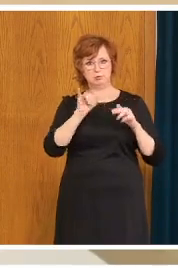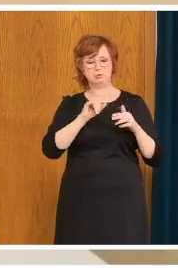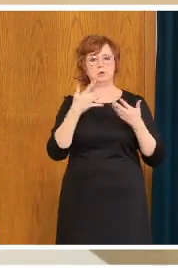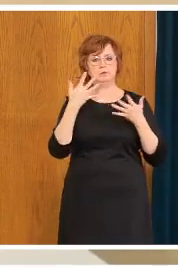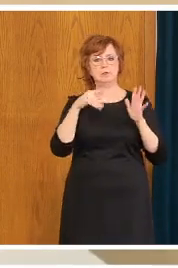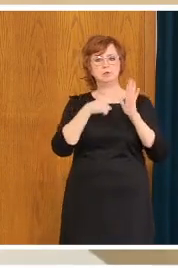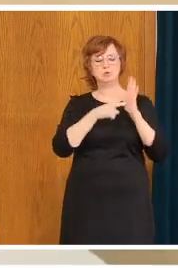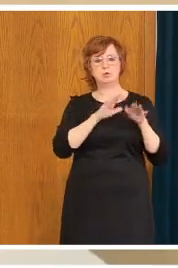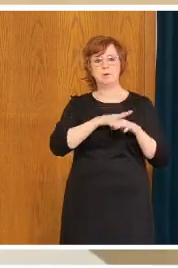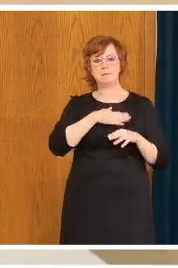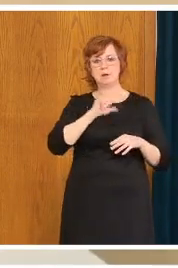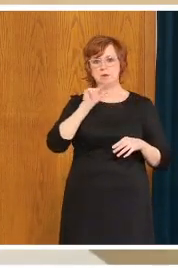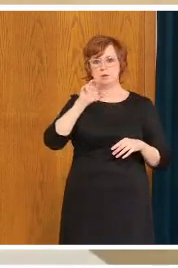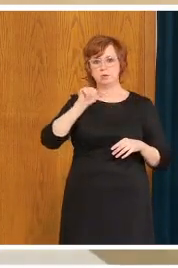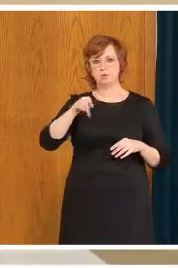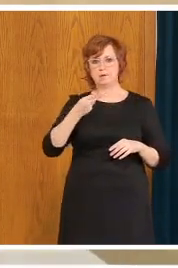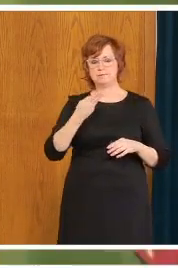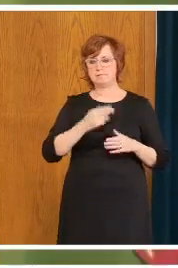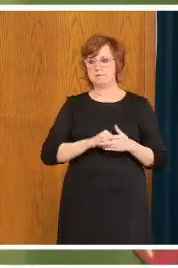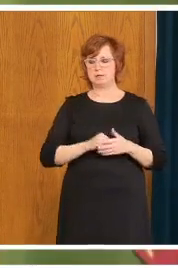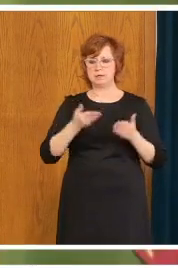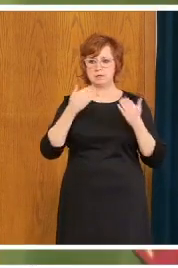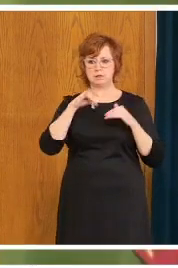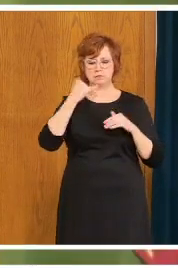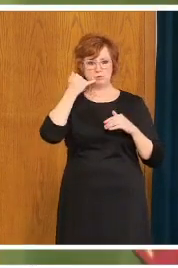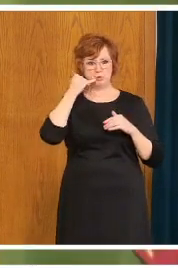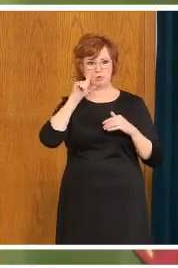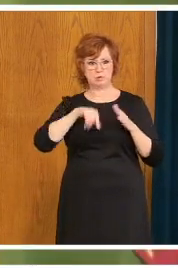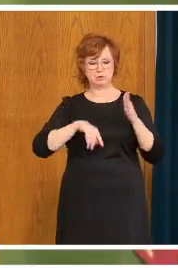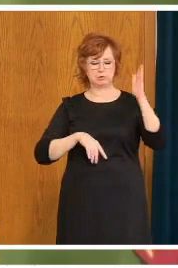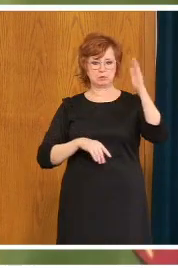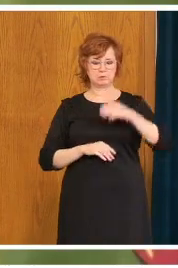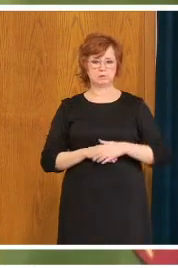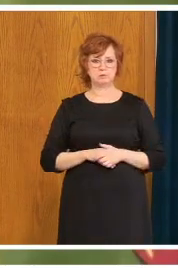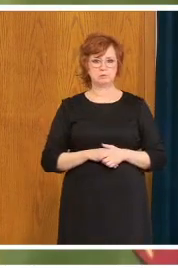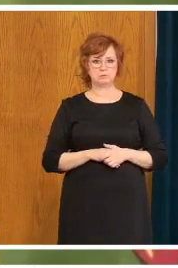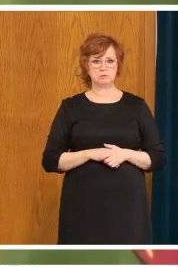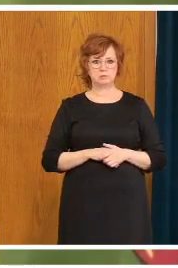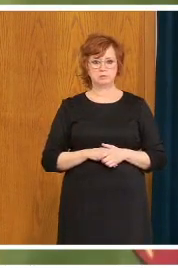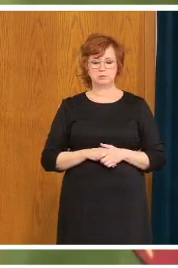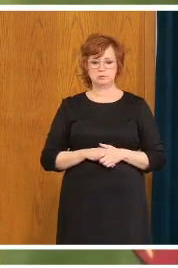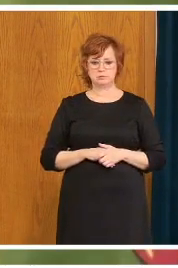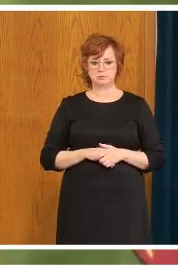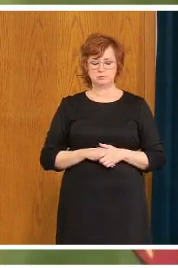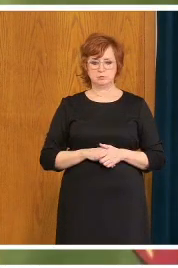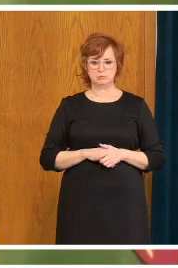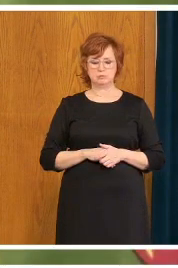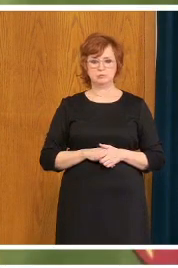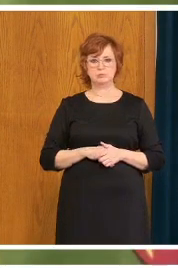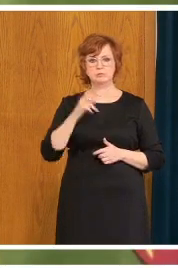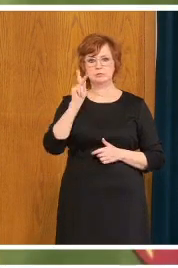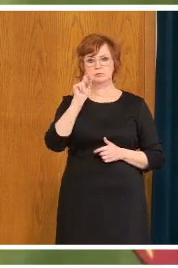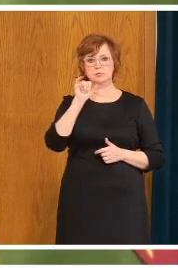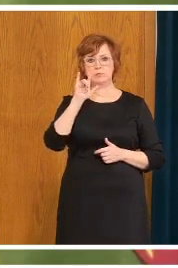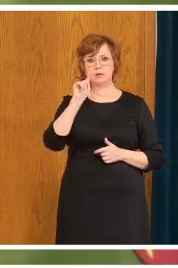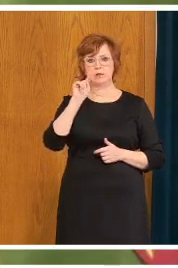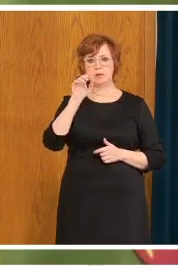you. Take our next question on the line. We have Caitlin Wilson with Global.